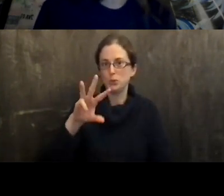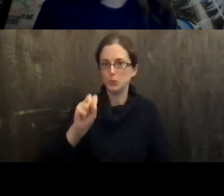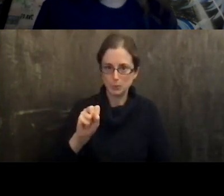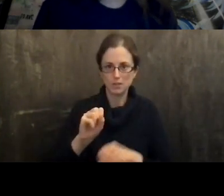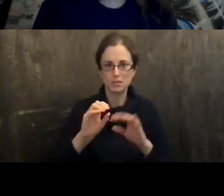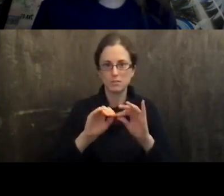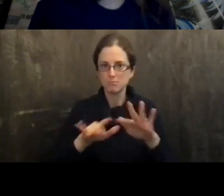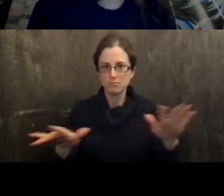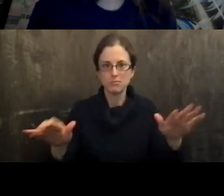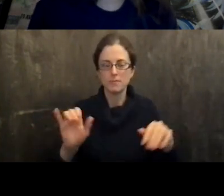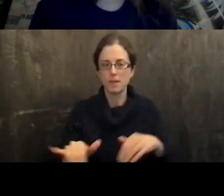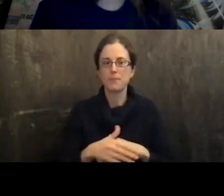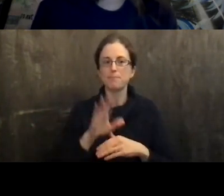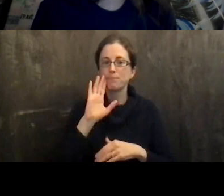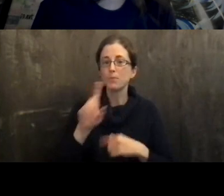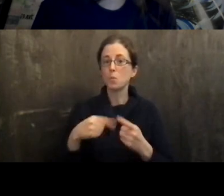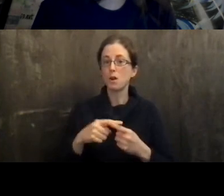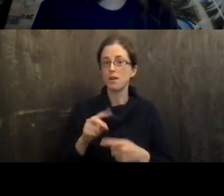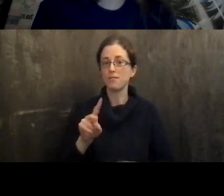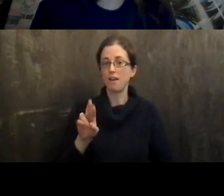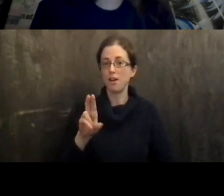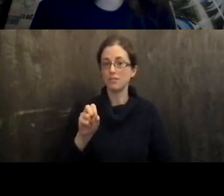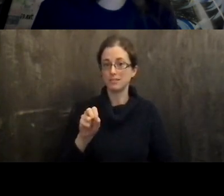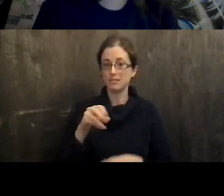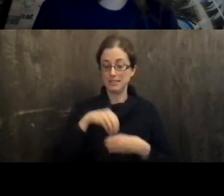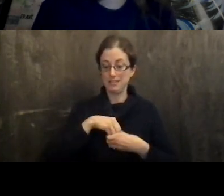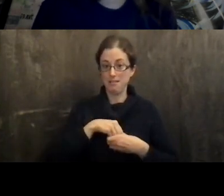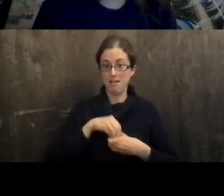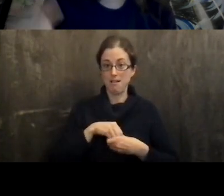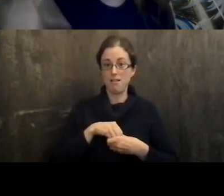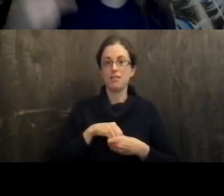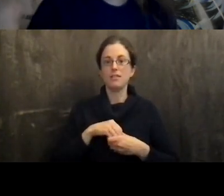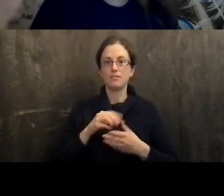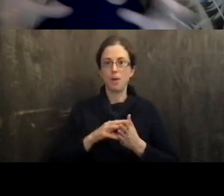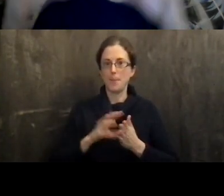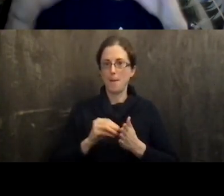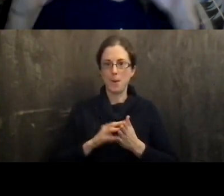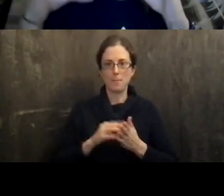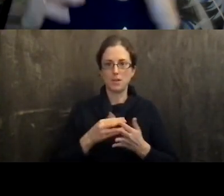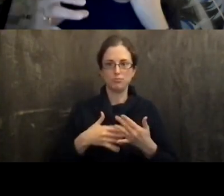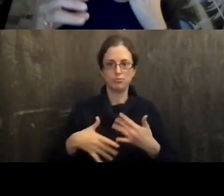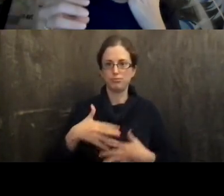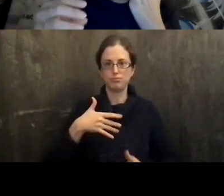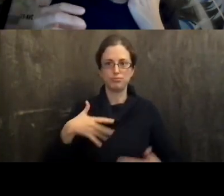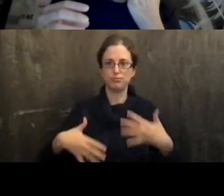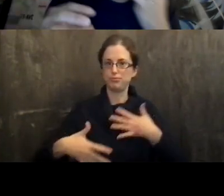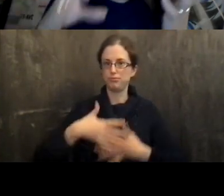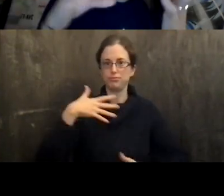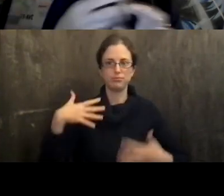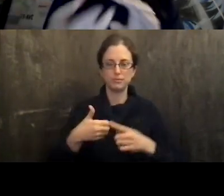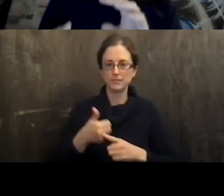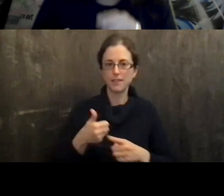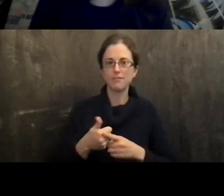itself. And when it makes mistakes, those are called mutations. And when enough mutations accumulate,